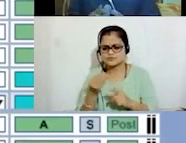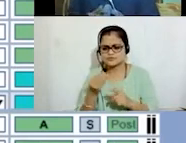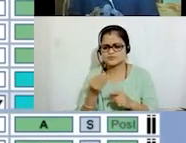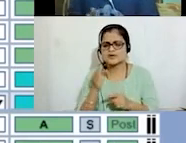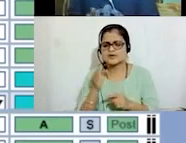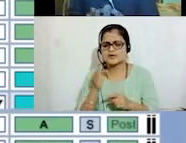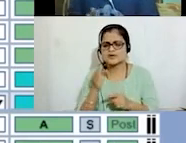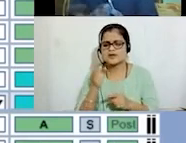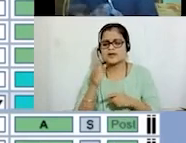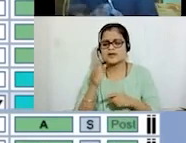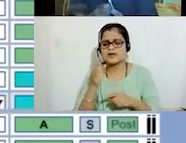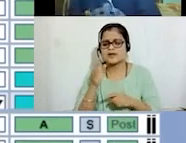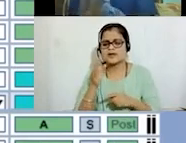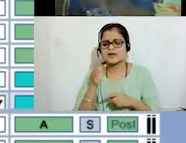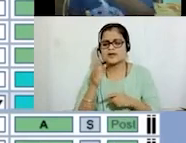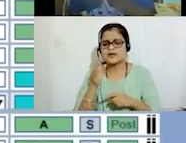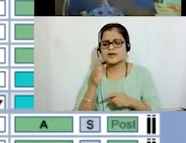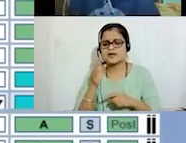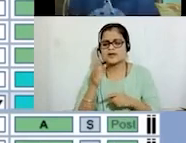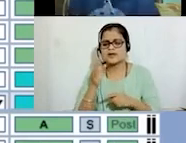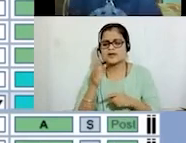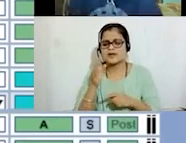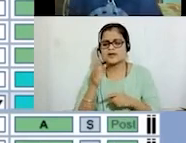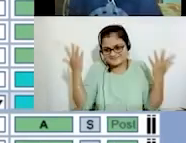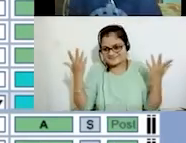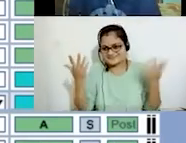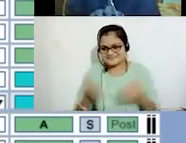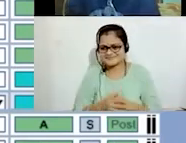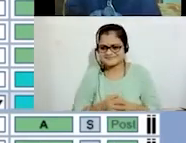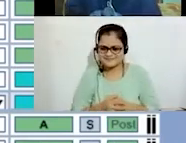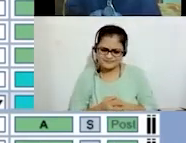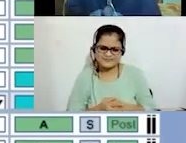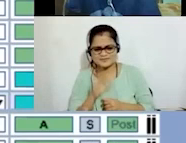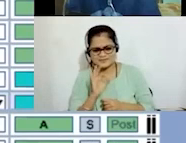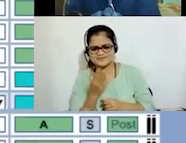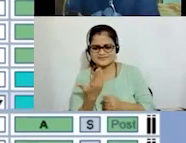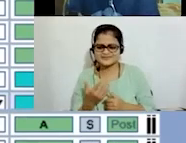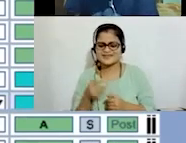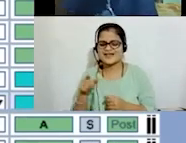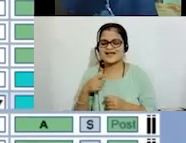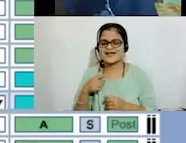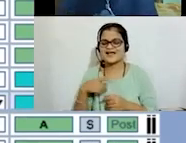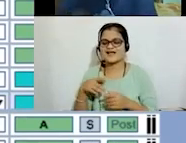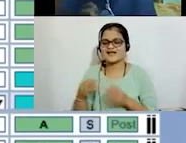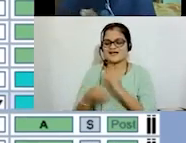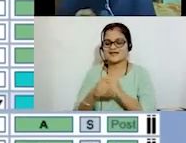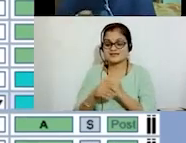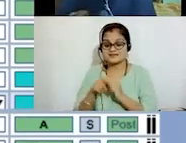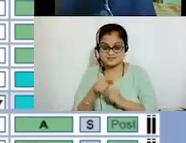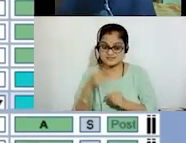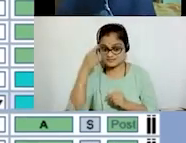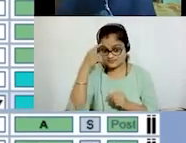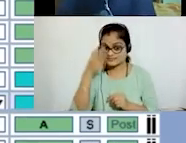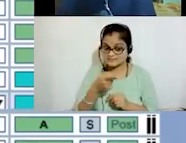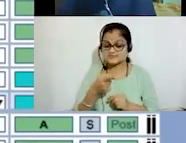it. I don't know, Miss. Yeah, And amazing, man. I took that approach. Yeah, I think